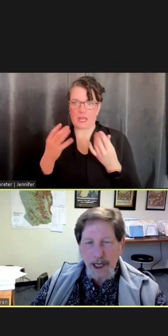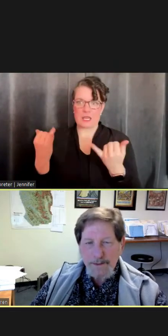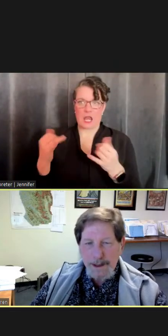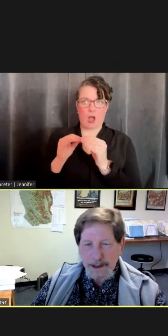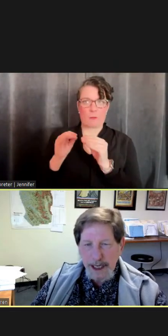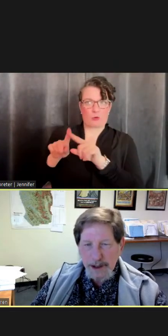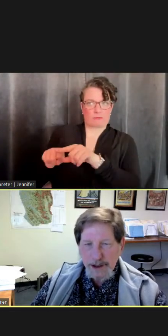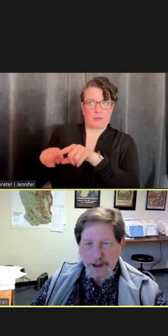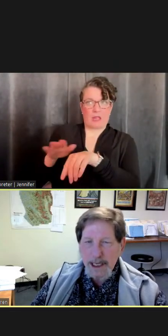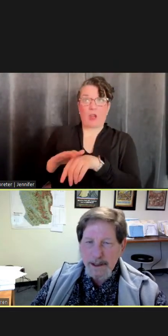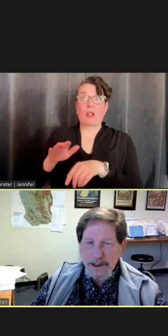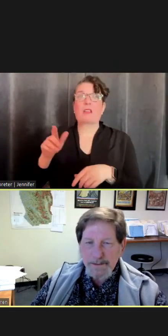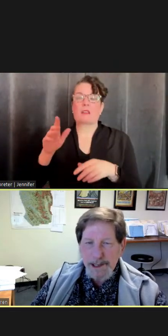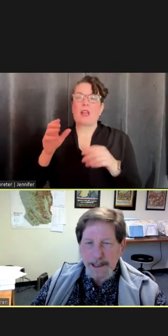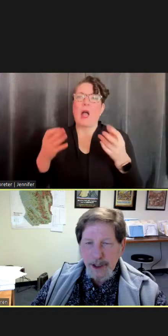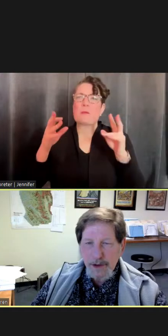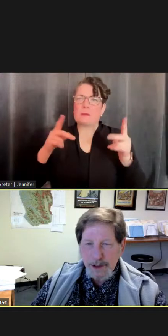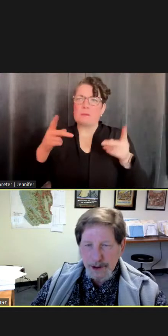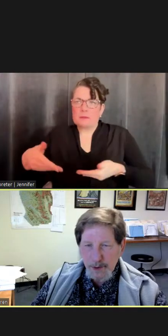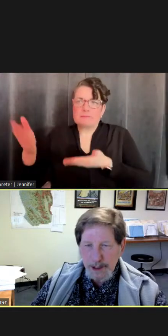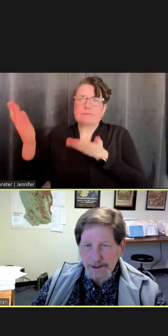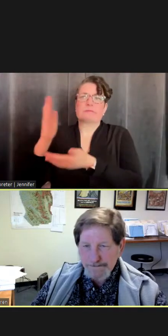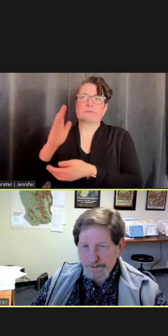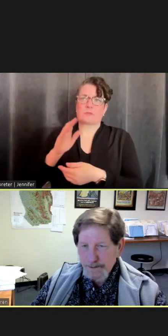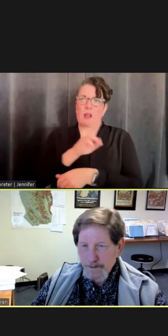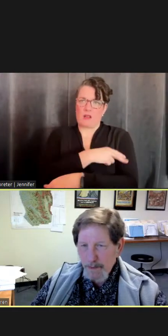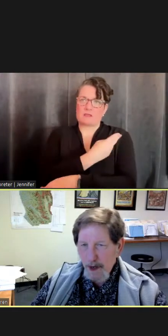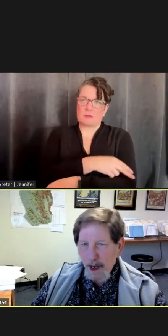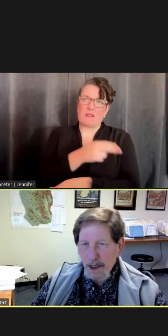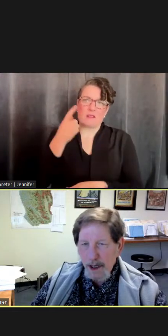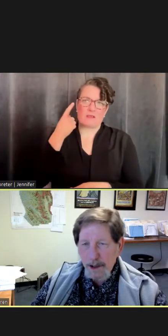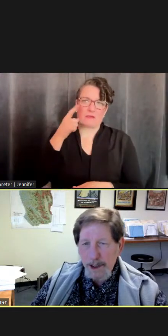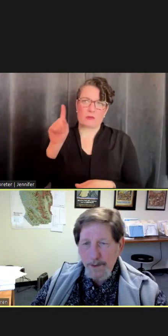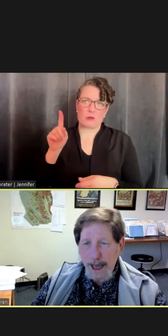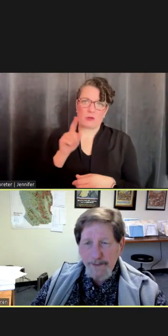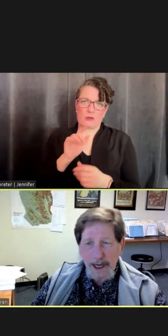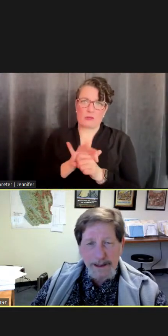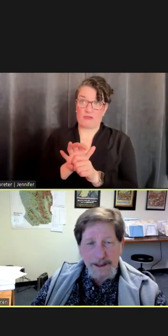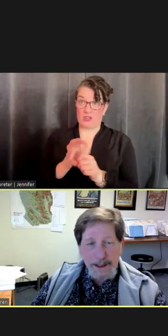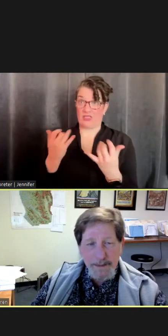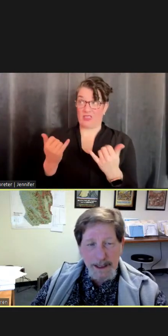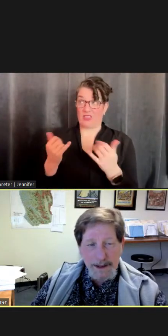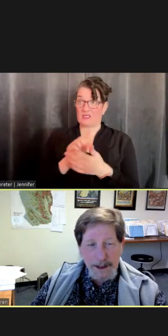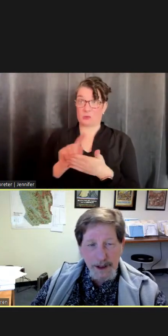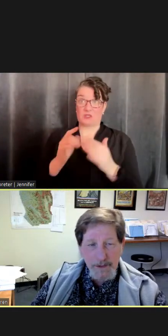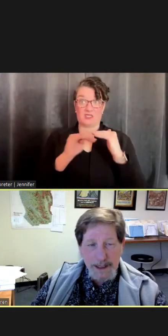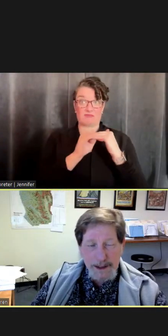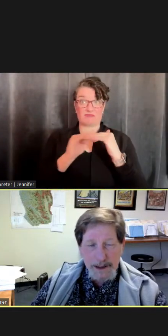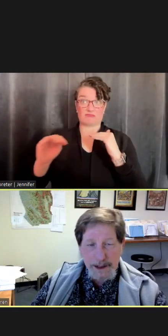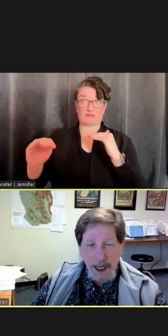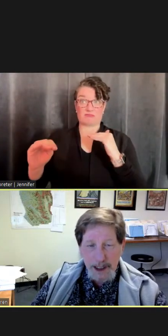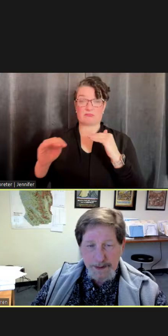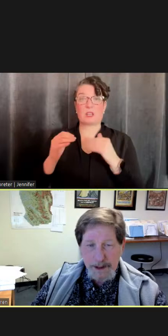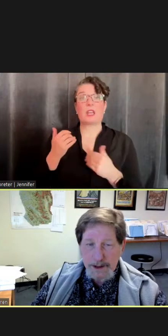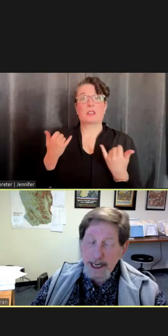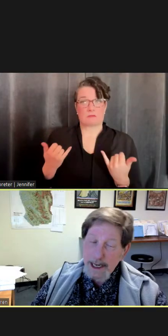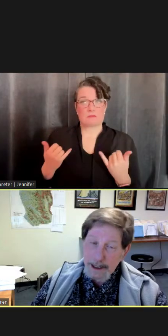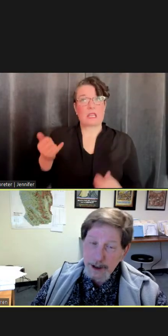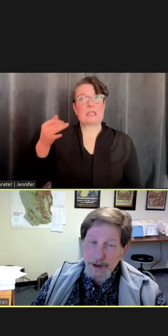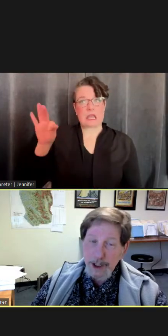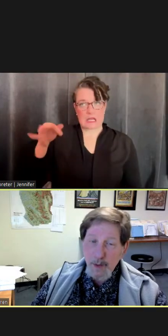COVID hospitalizations, and these plateaued this week. Currently, we have 19 Mendocino residents in